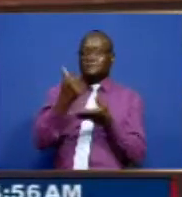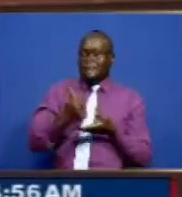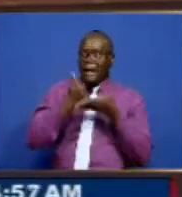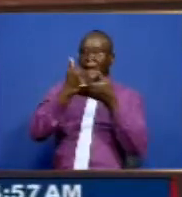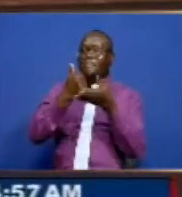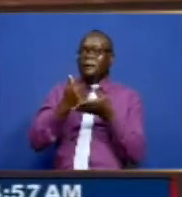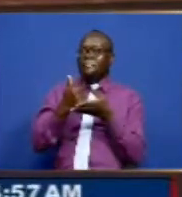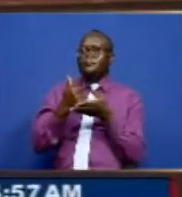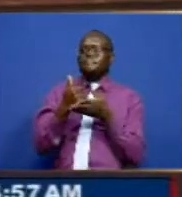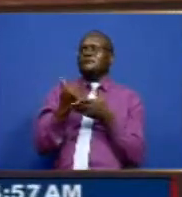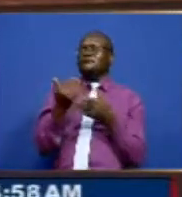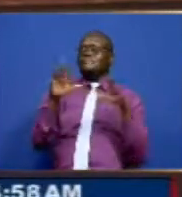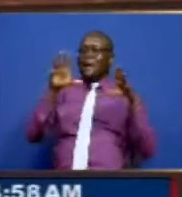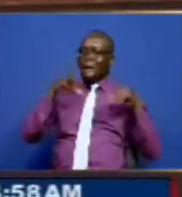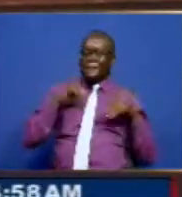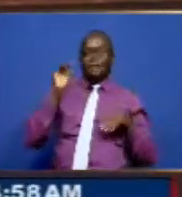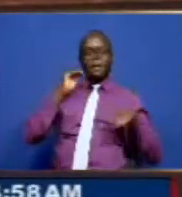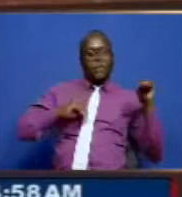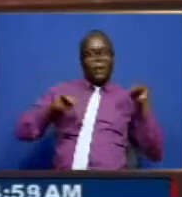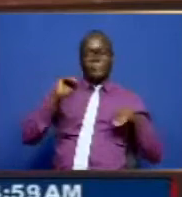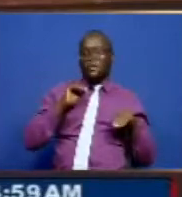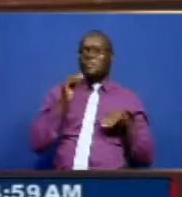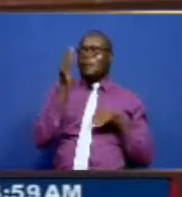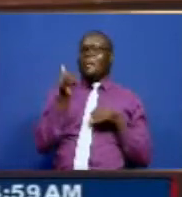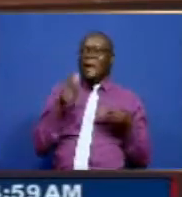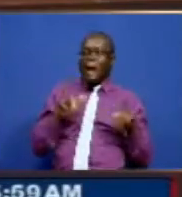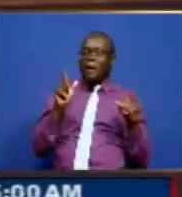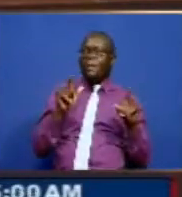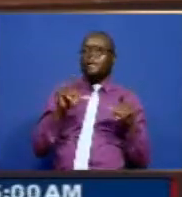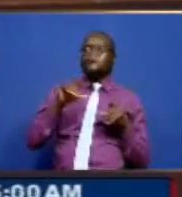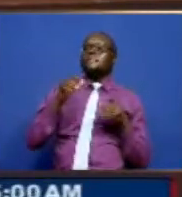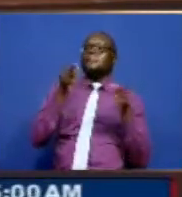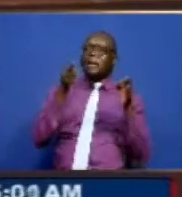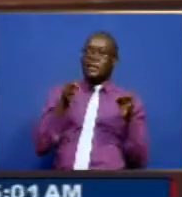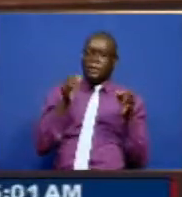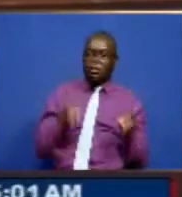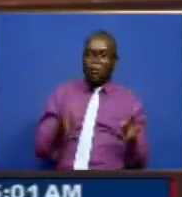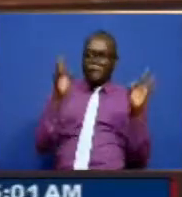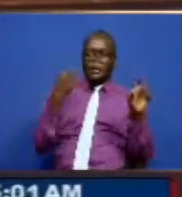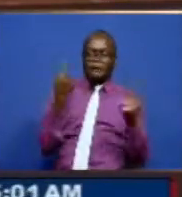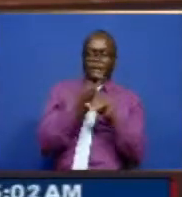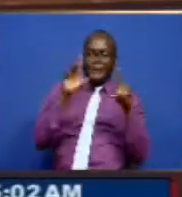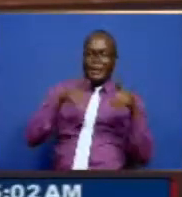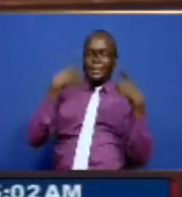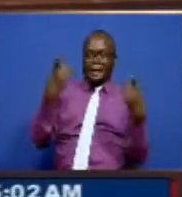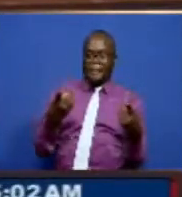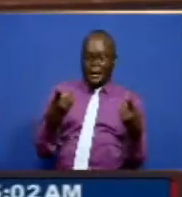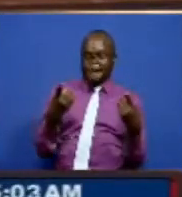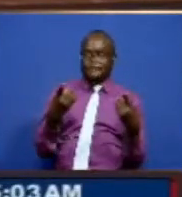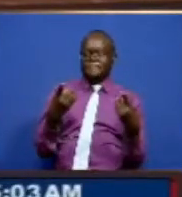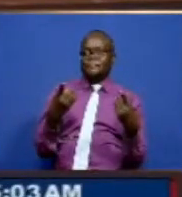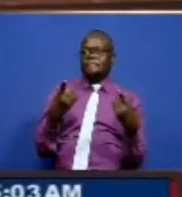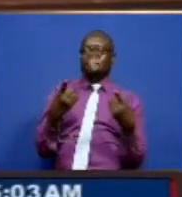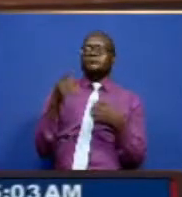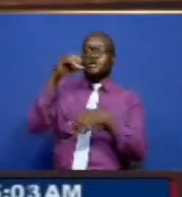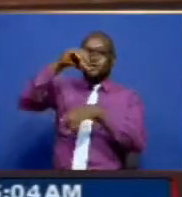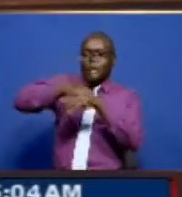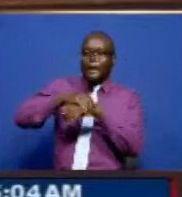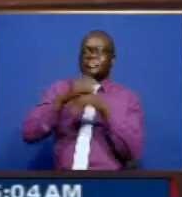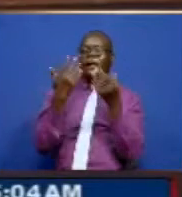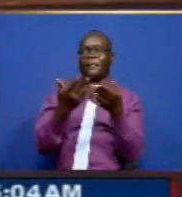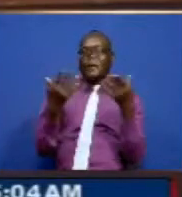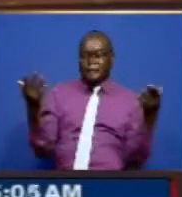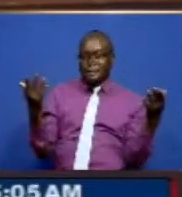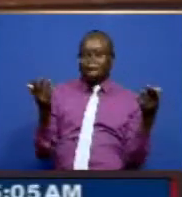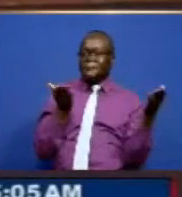and condoned corruption by allowing accounting officers of various departments in procuring goods and